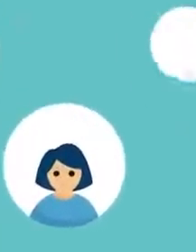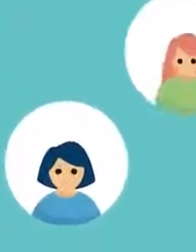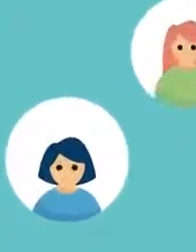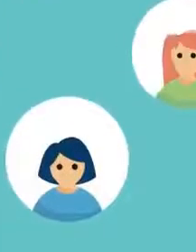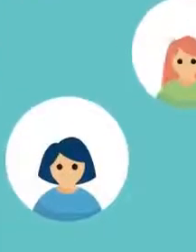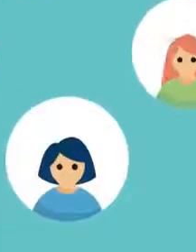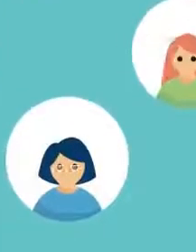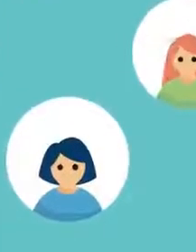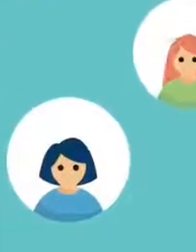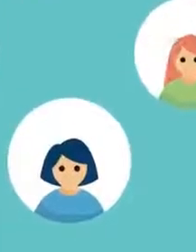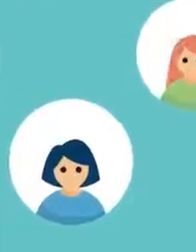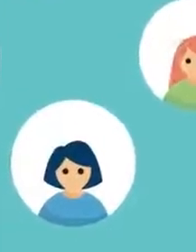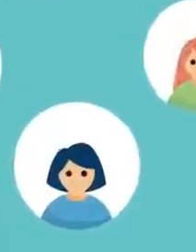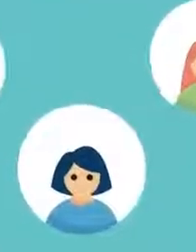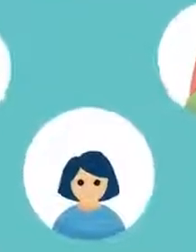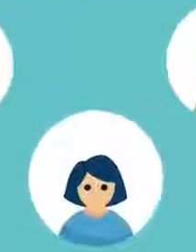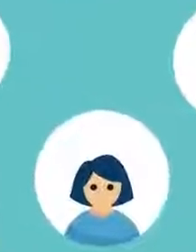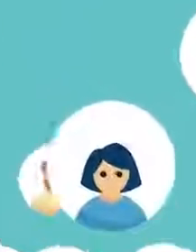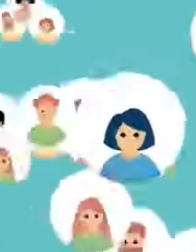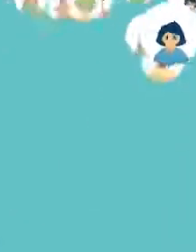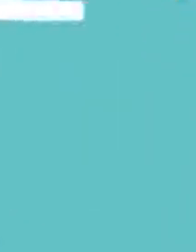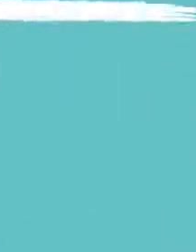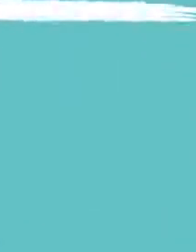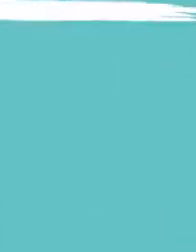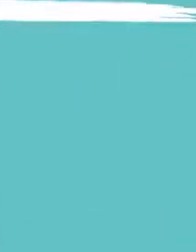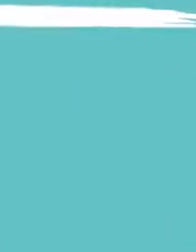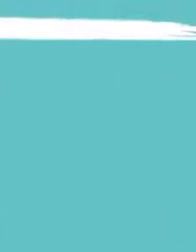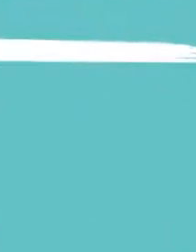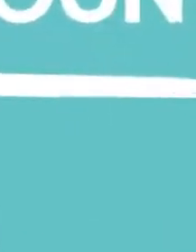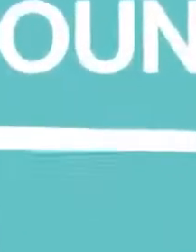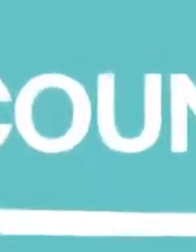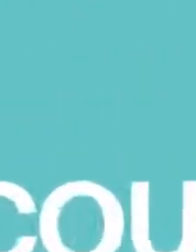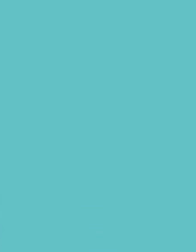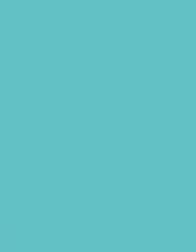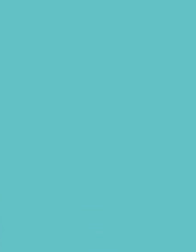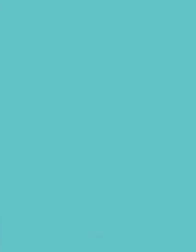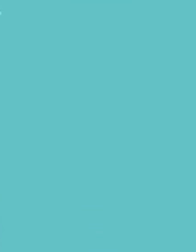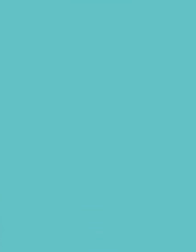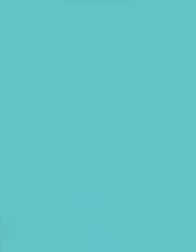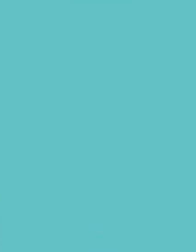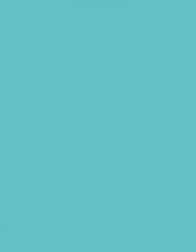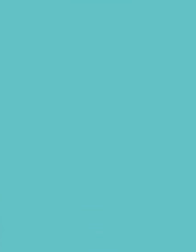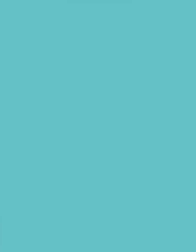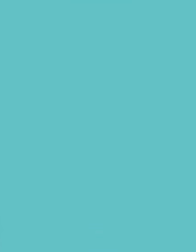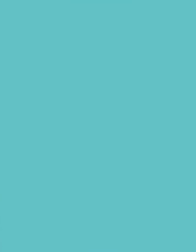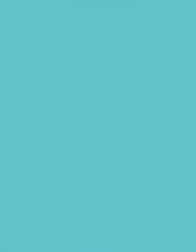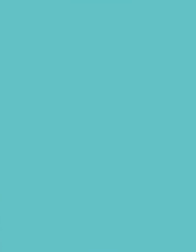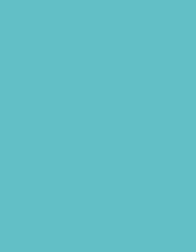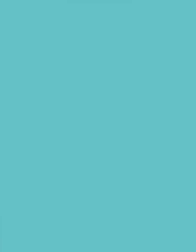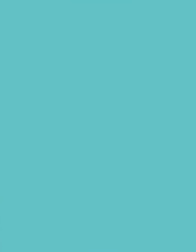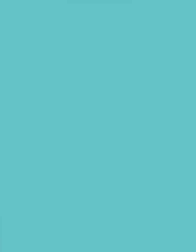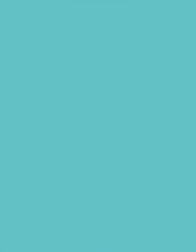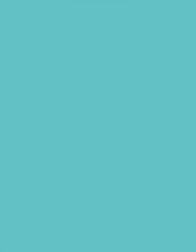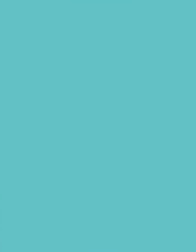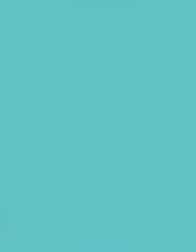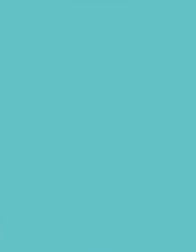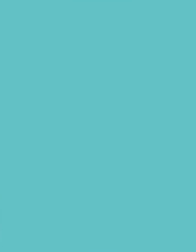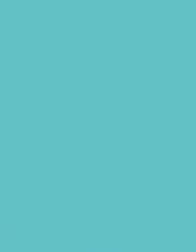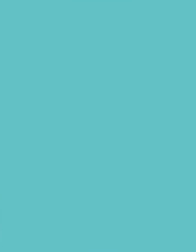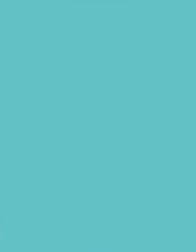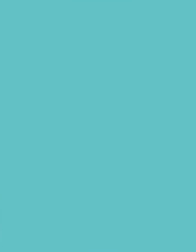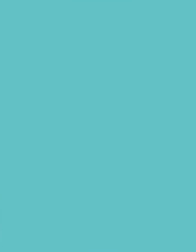person counts, no matter who you are or where you live. So have your say in the 2021 census.